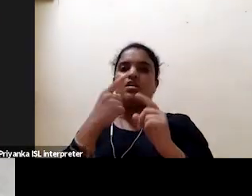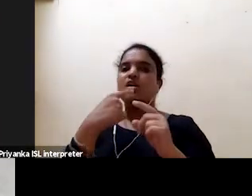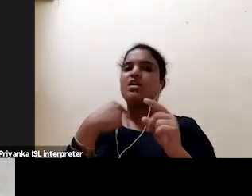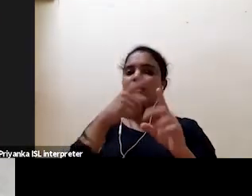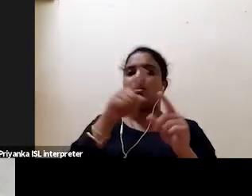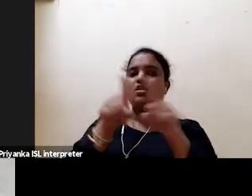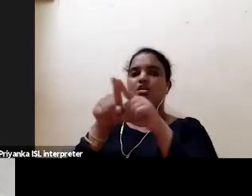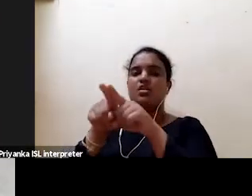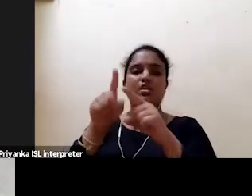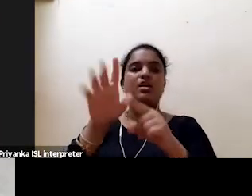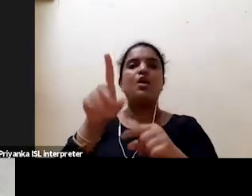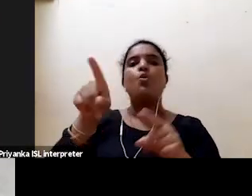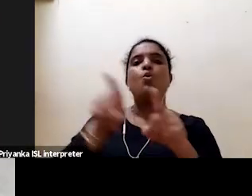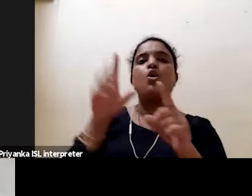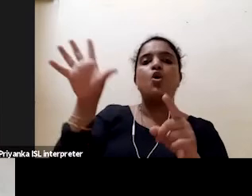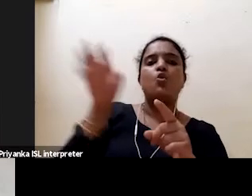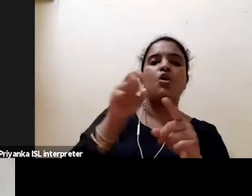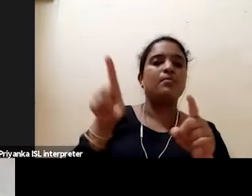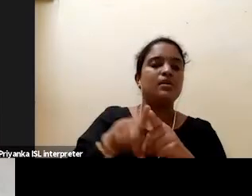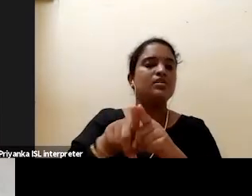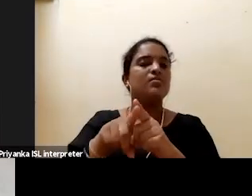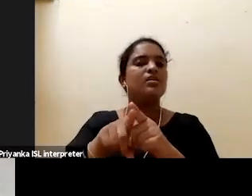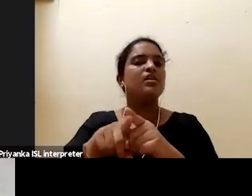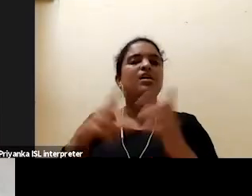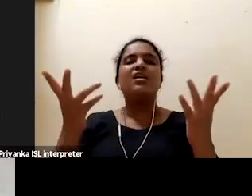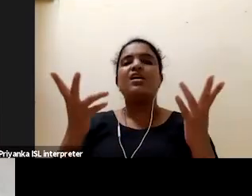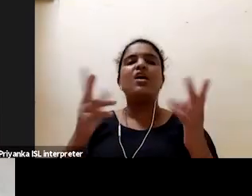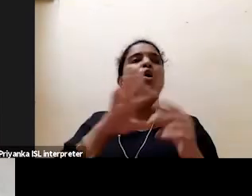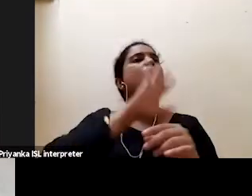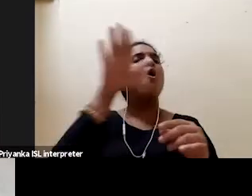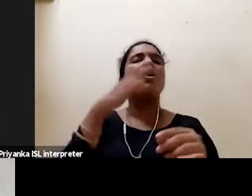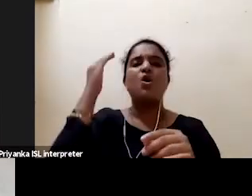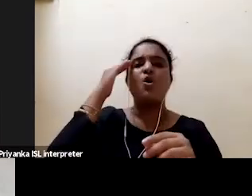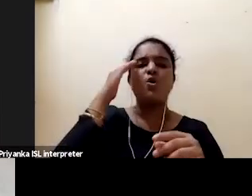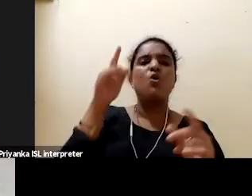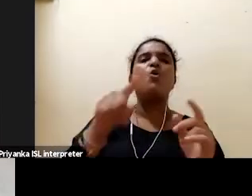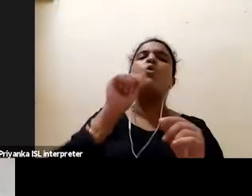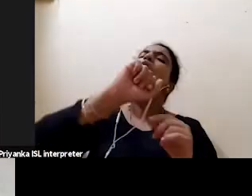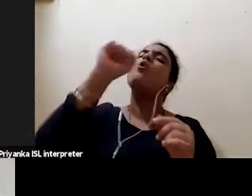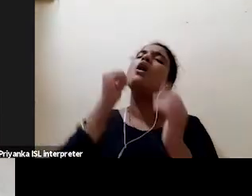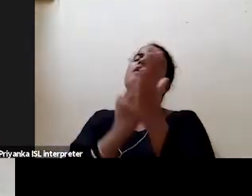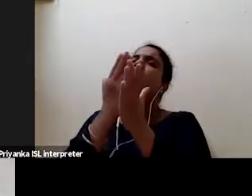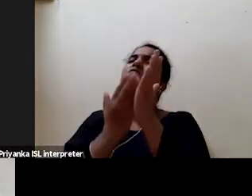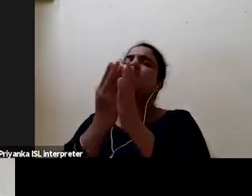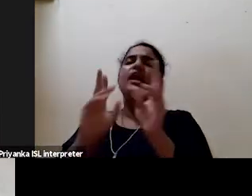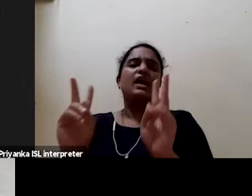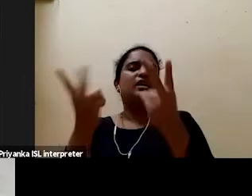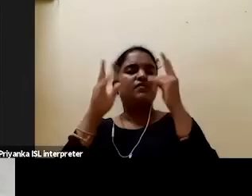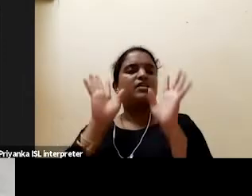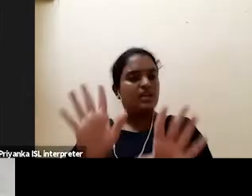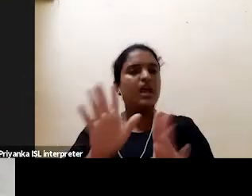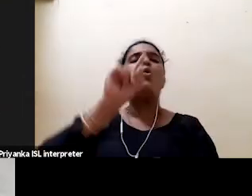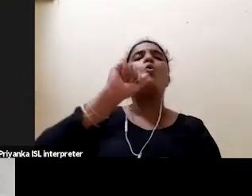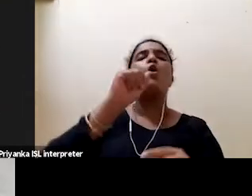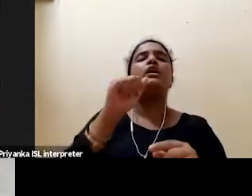that's your post that's been copied. Because everyone's style is so unique, and as much as we think